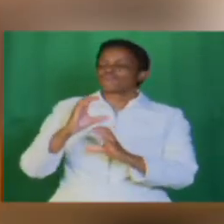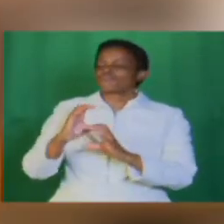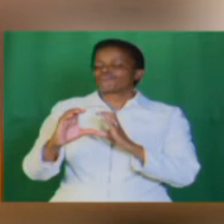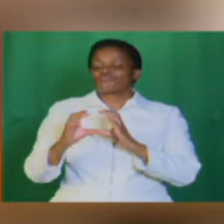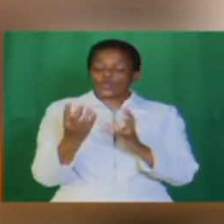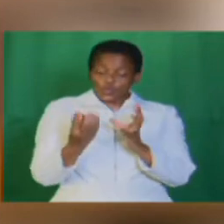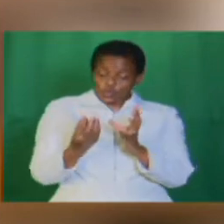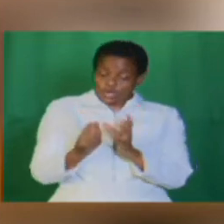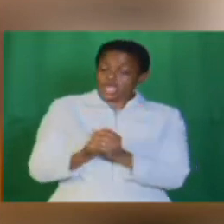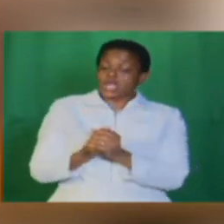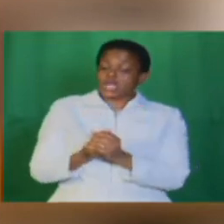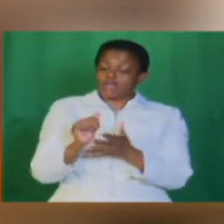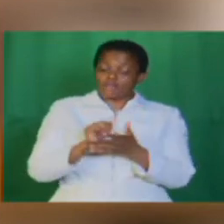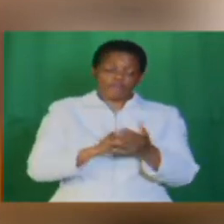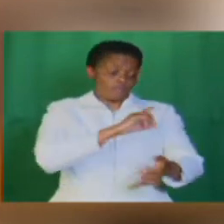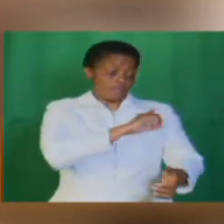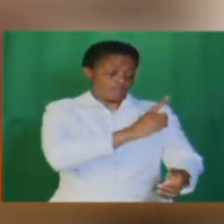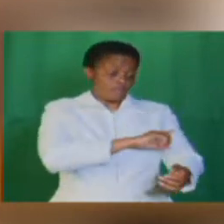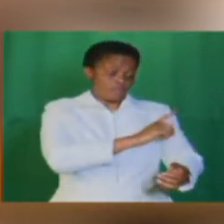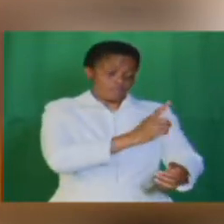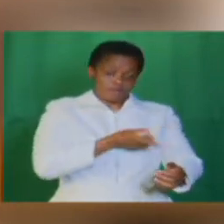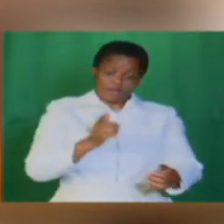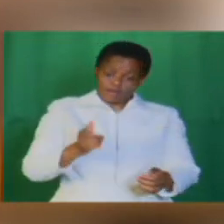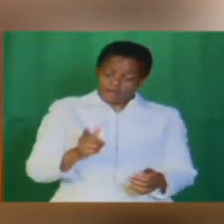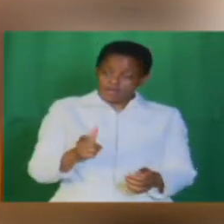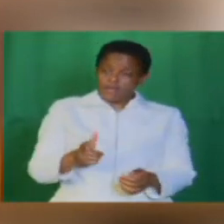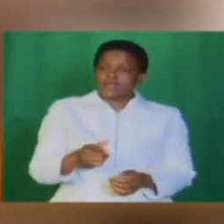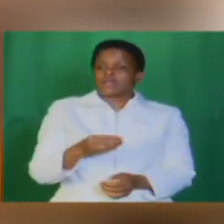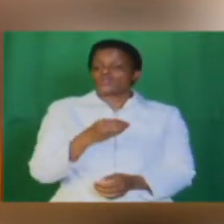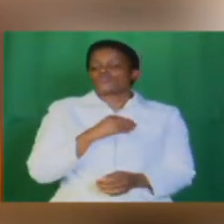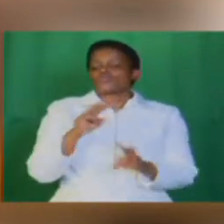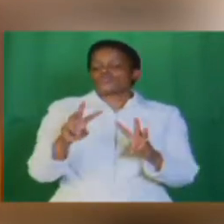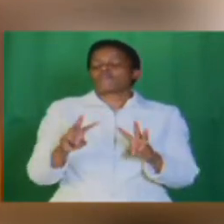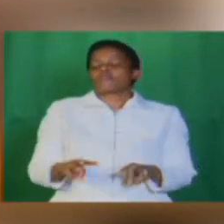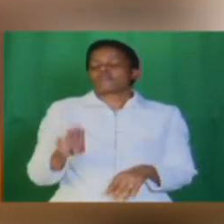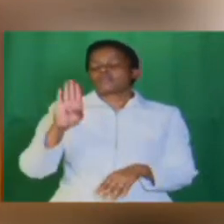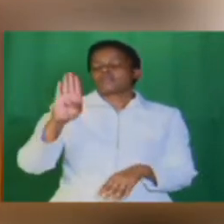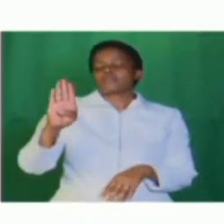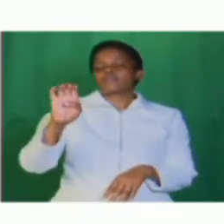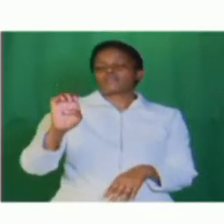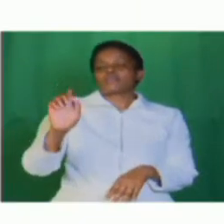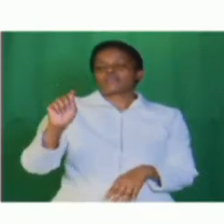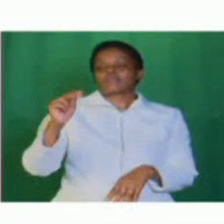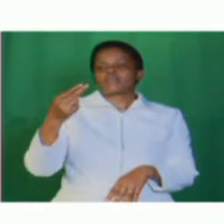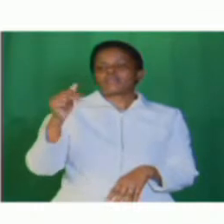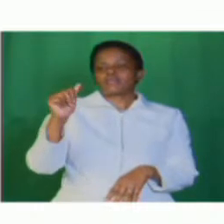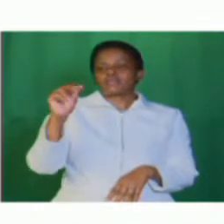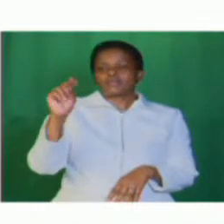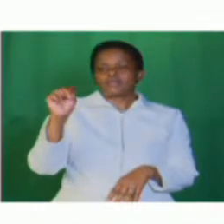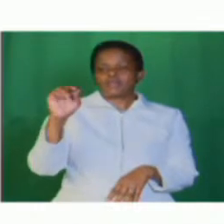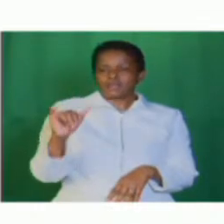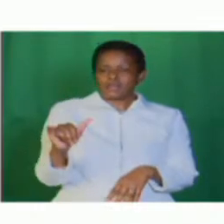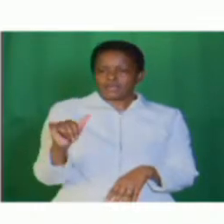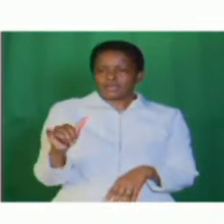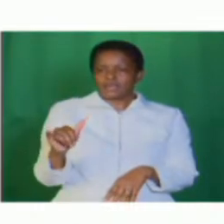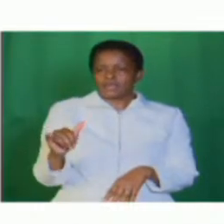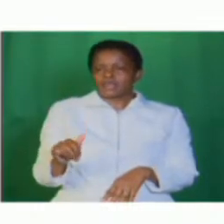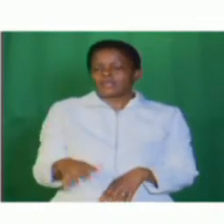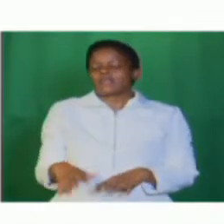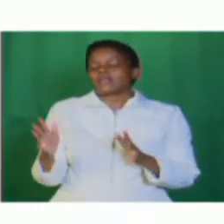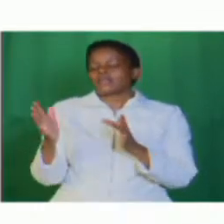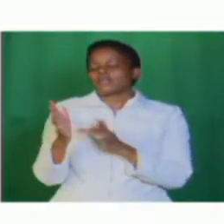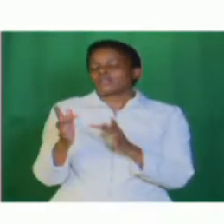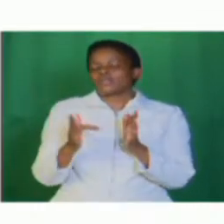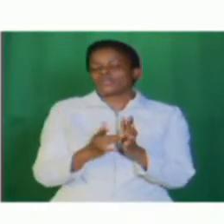form at that time. While he was speaking, he was seen lifting his hands, and then he blessed